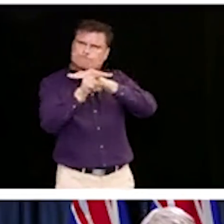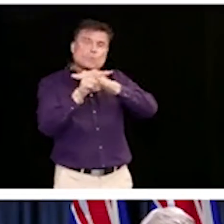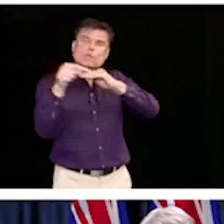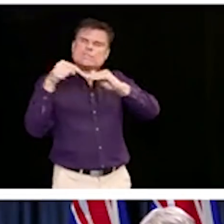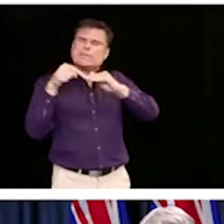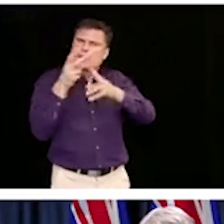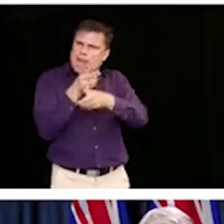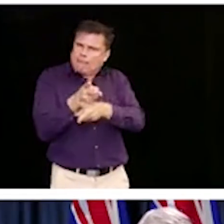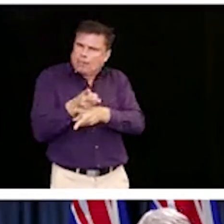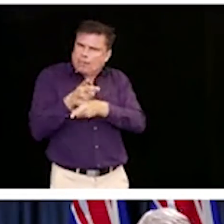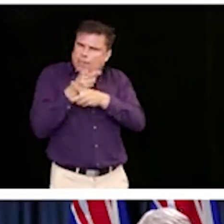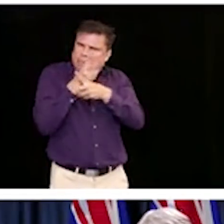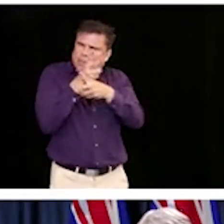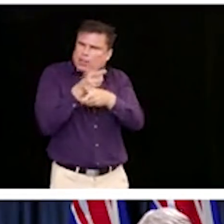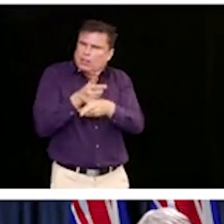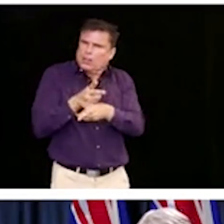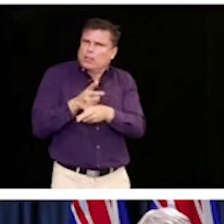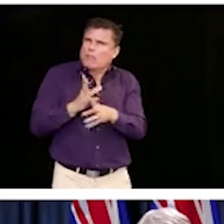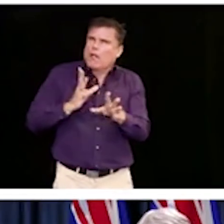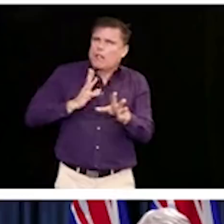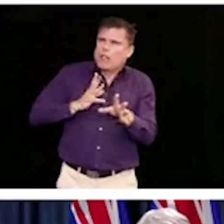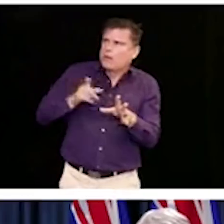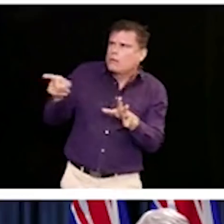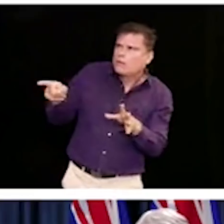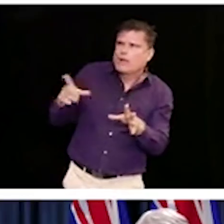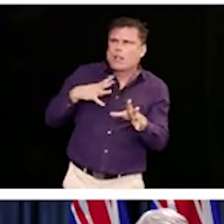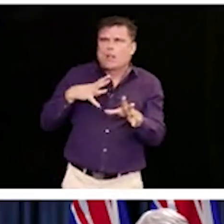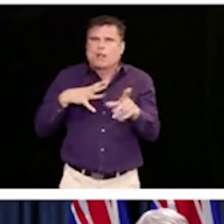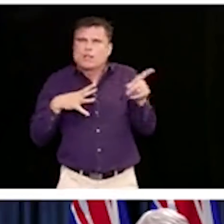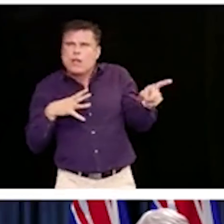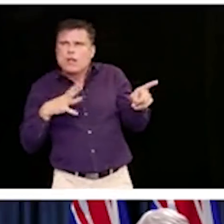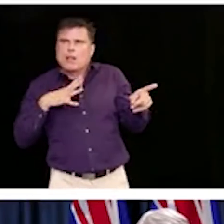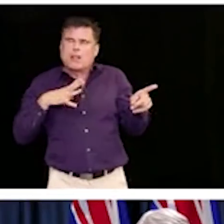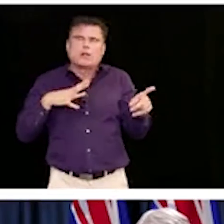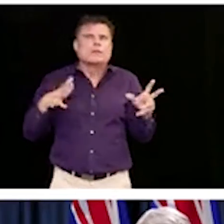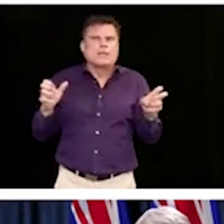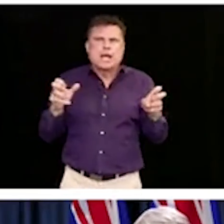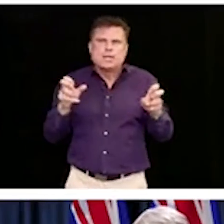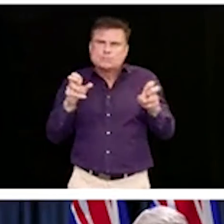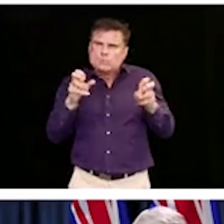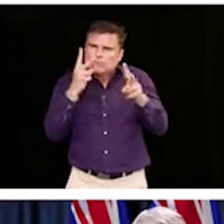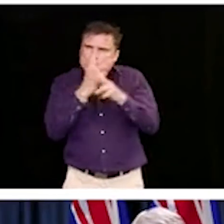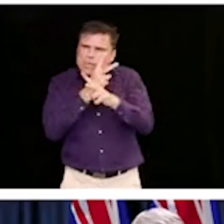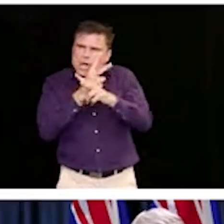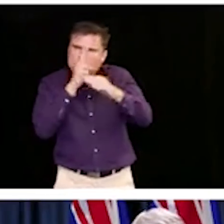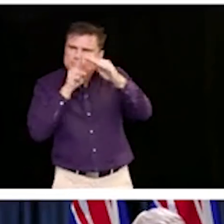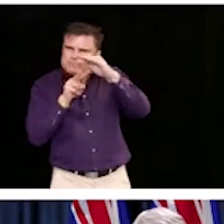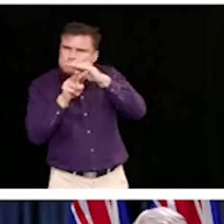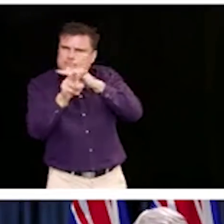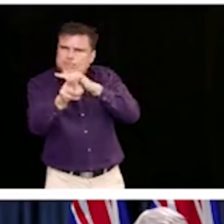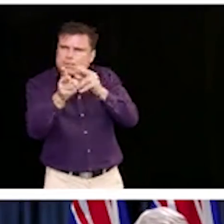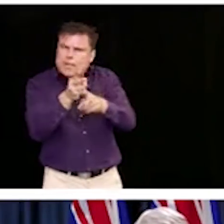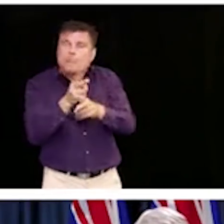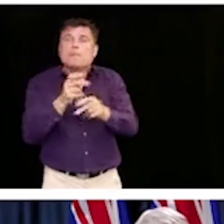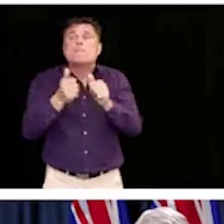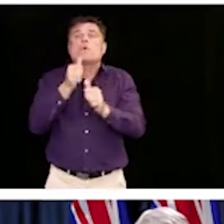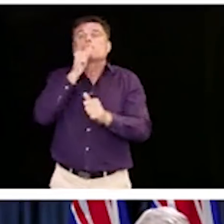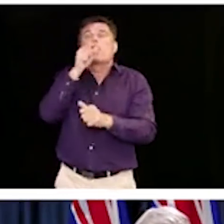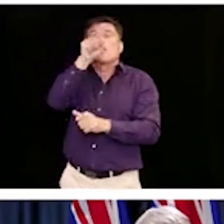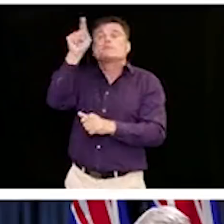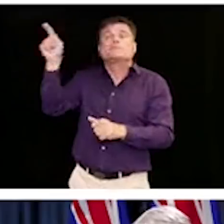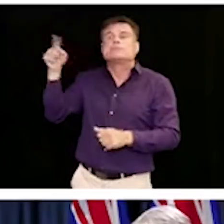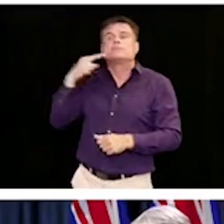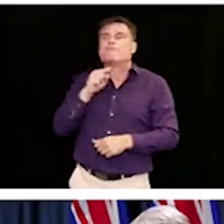most recent average projection of the 6 private sector forecasters, which calls for a decline of 5.4%